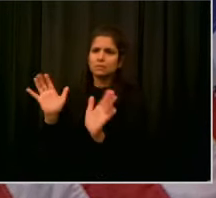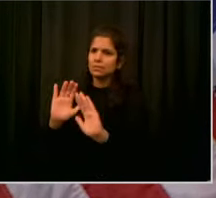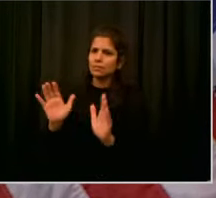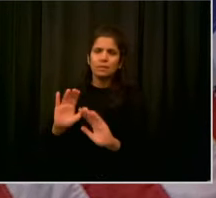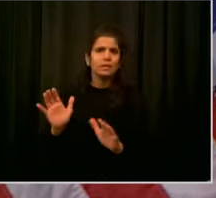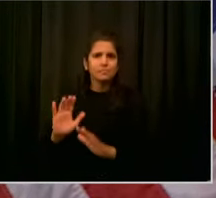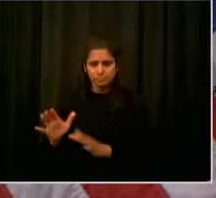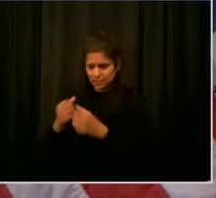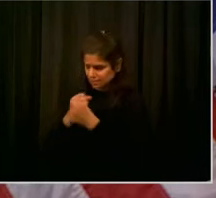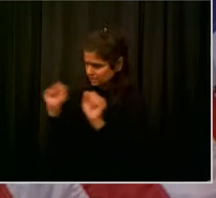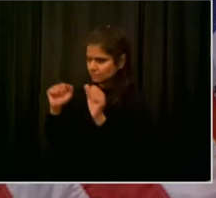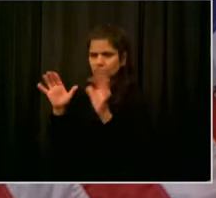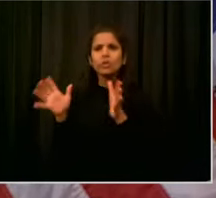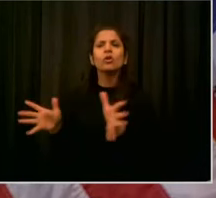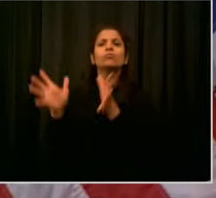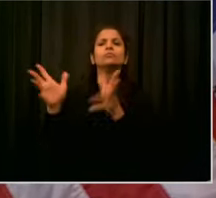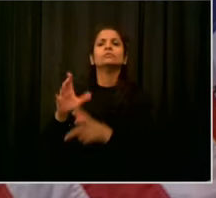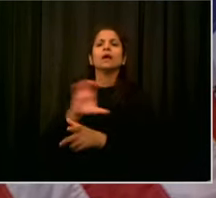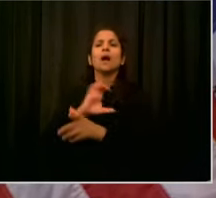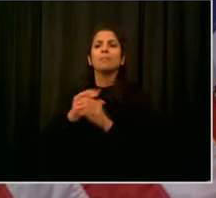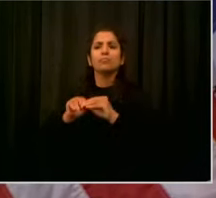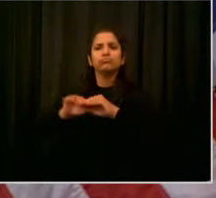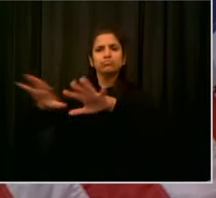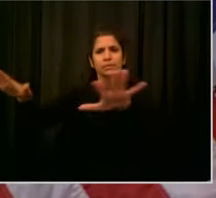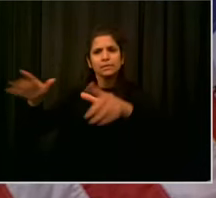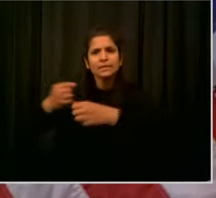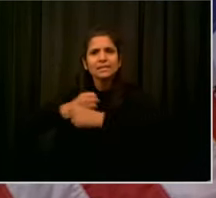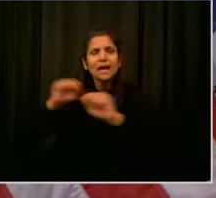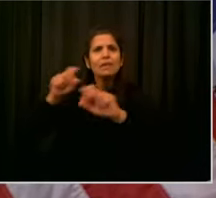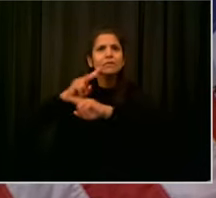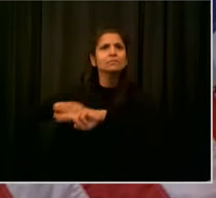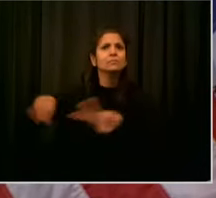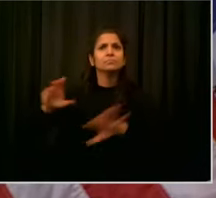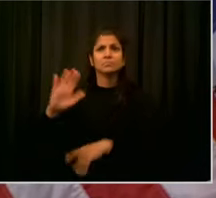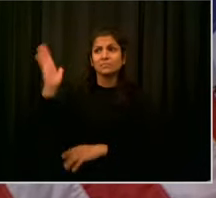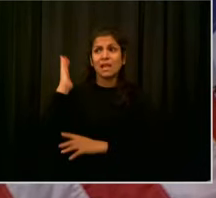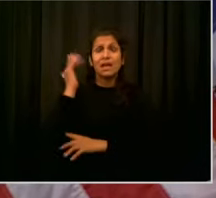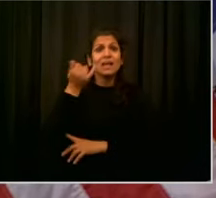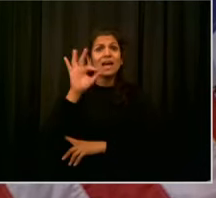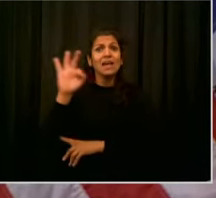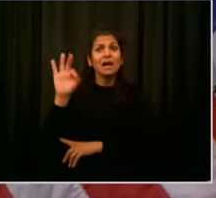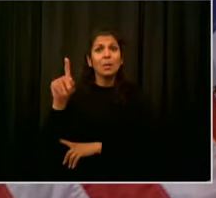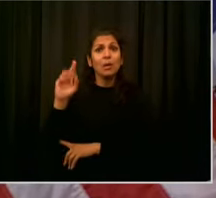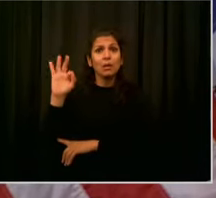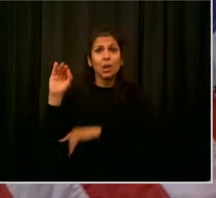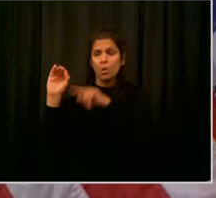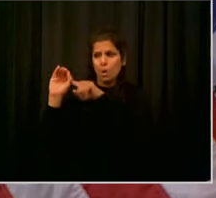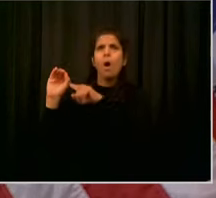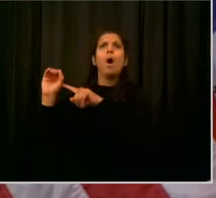having a police force that is able to keep everyone safe and able to engage